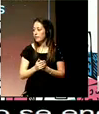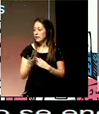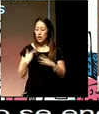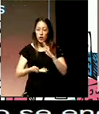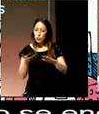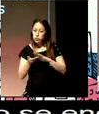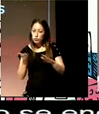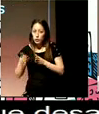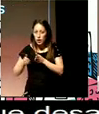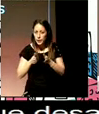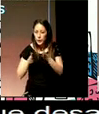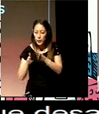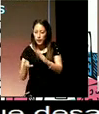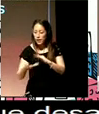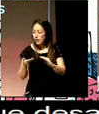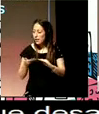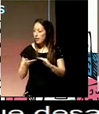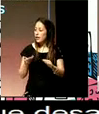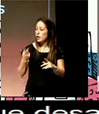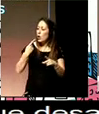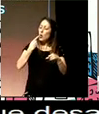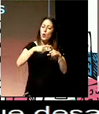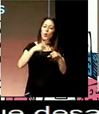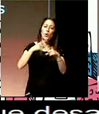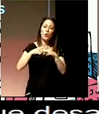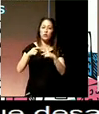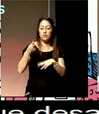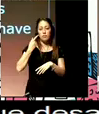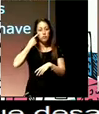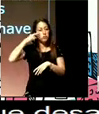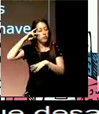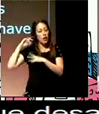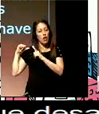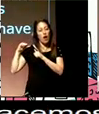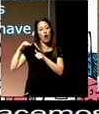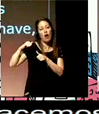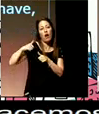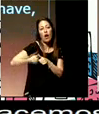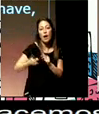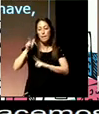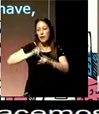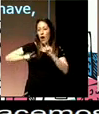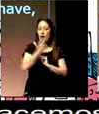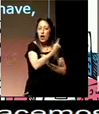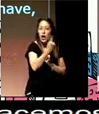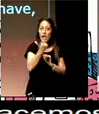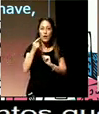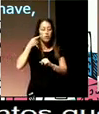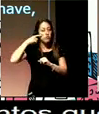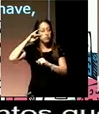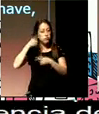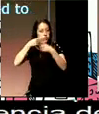And we mention the different elements that we need to take into account when